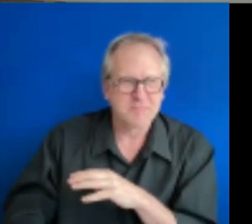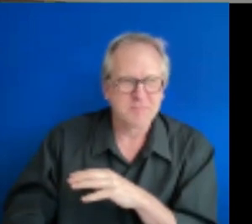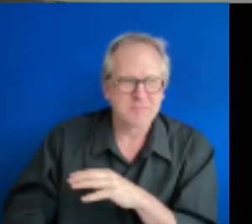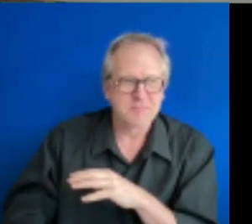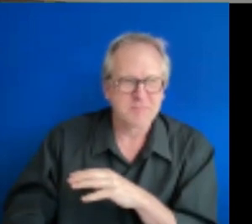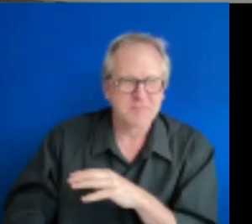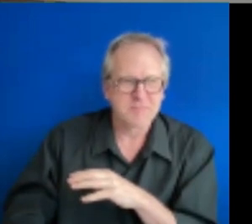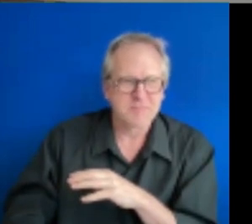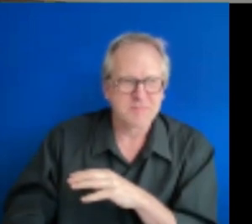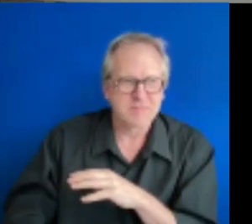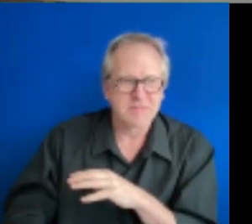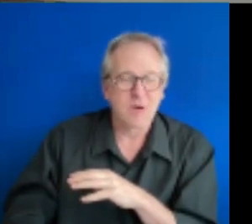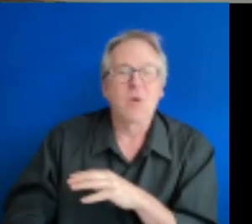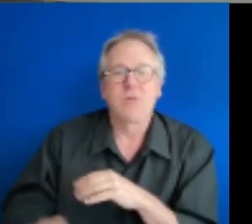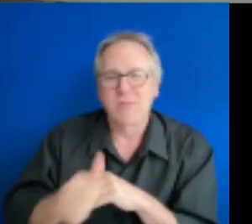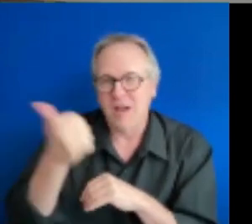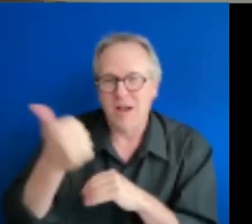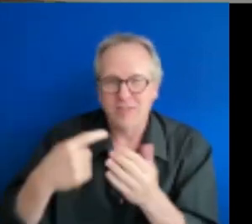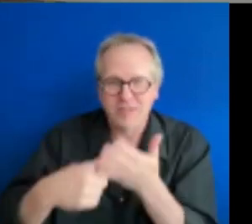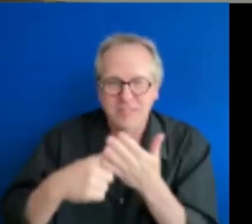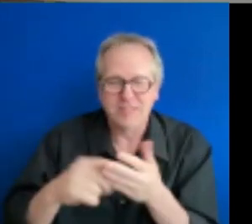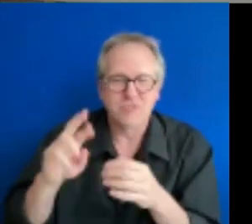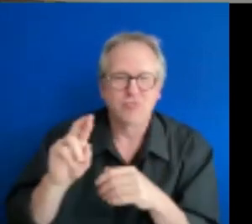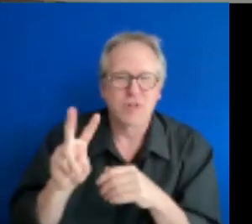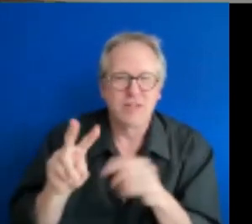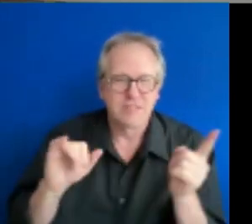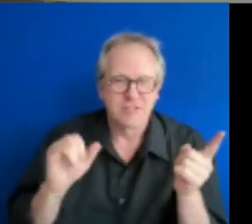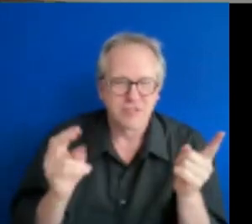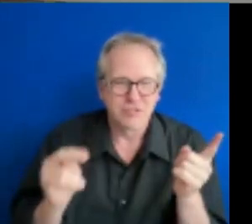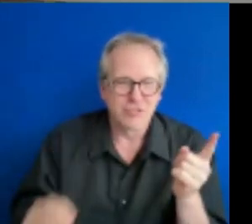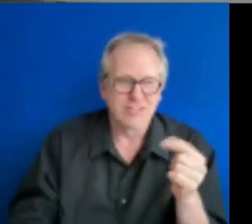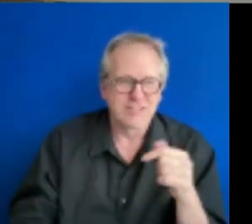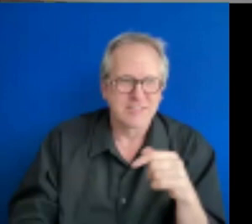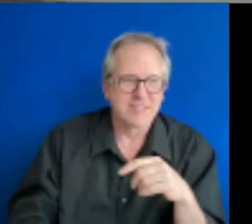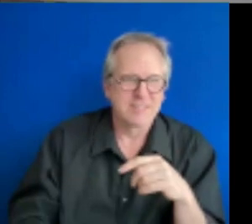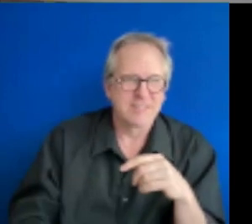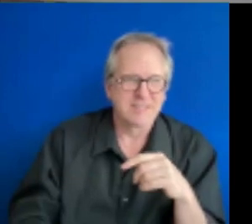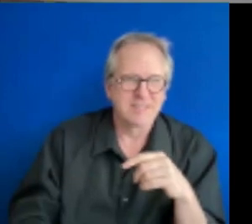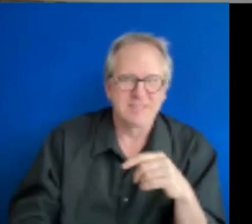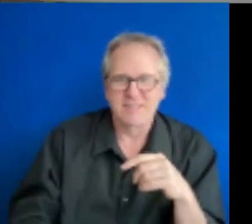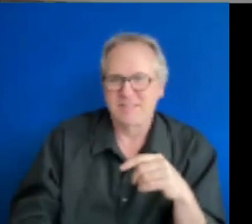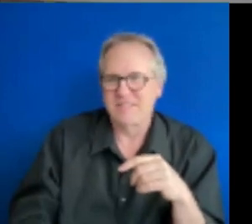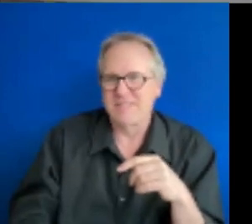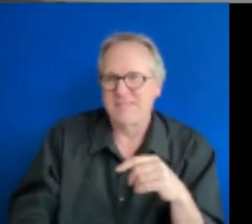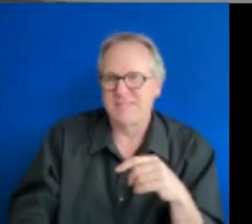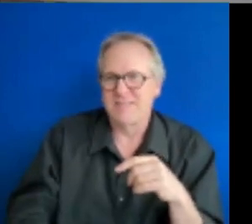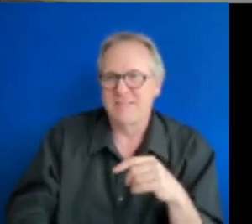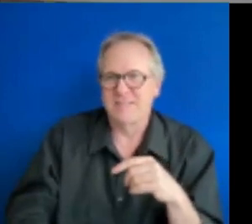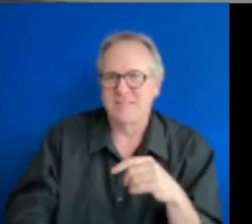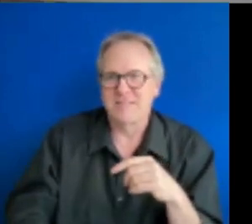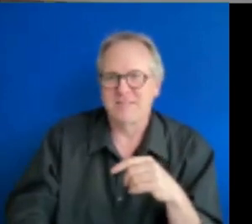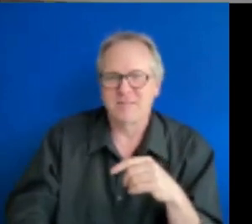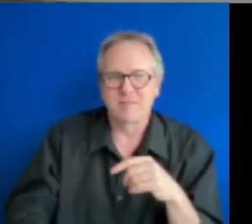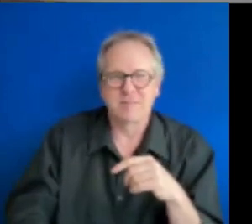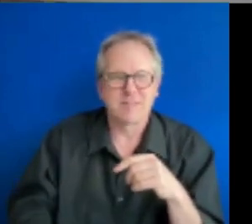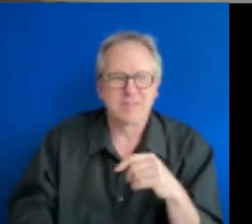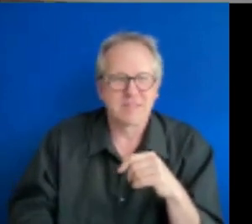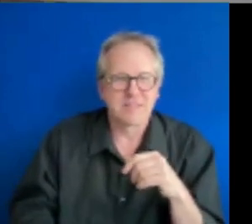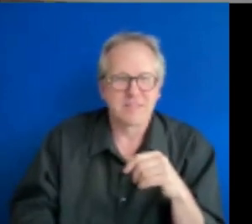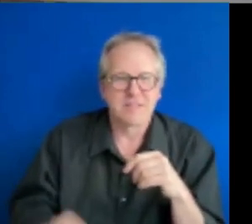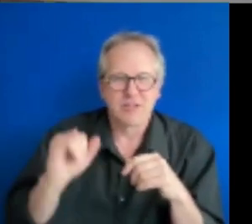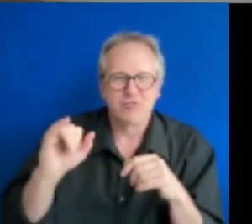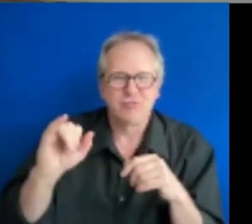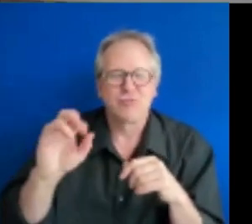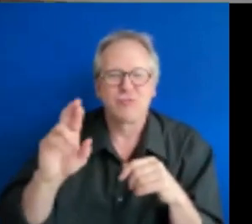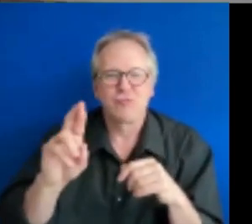is Rev Jen. Is Rev Jen. Or Reverend Jen Young Sung Ru. Or Reverend